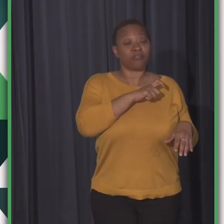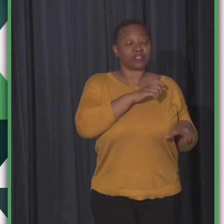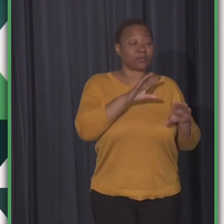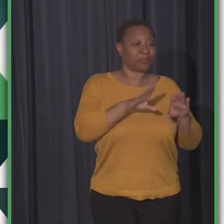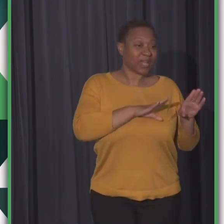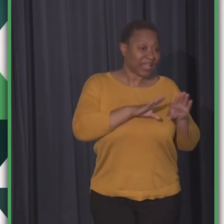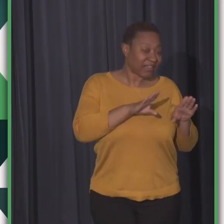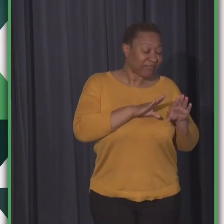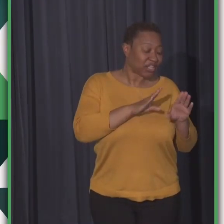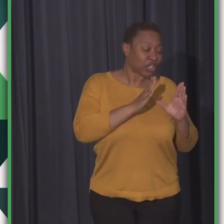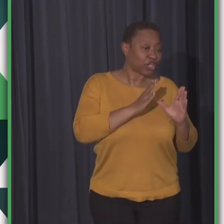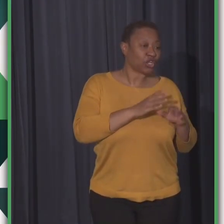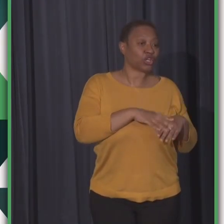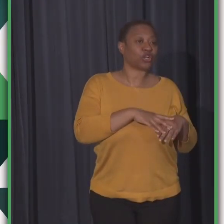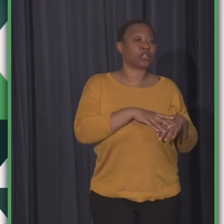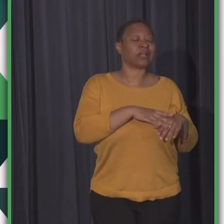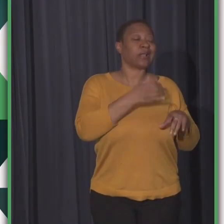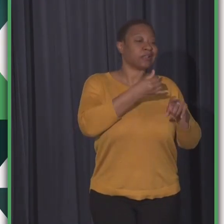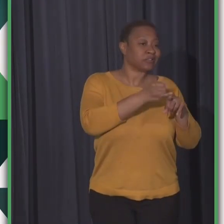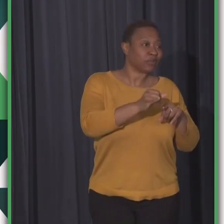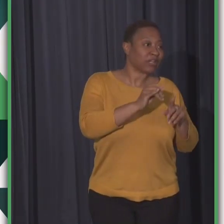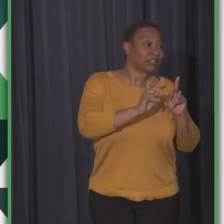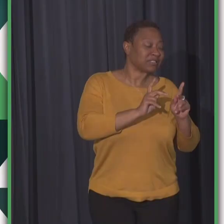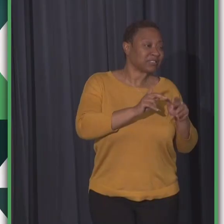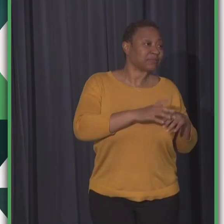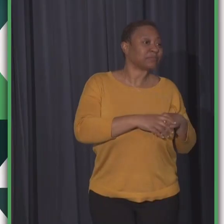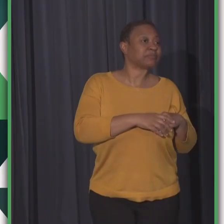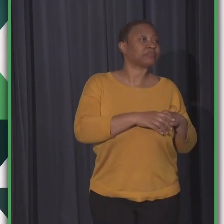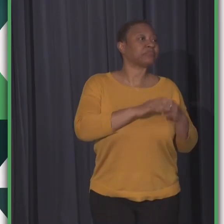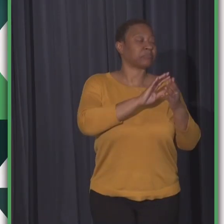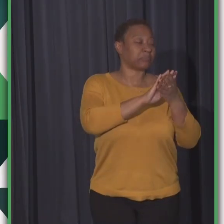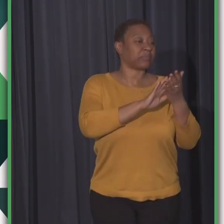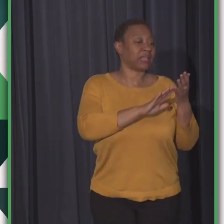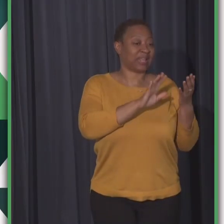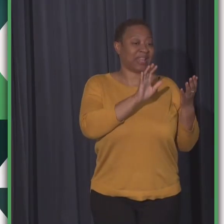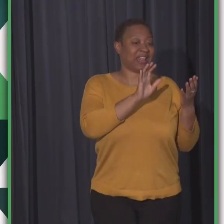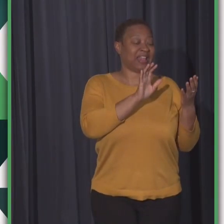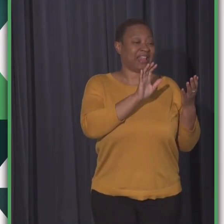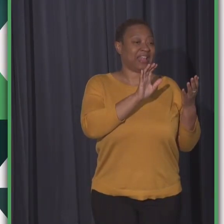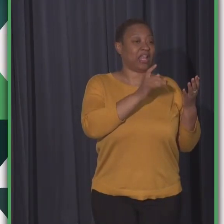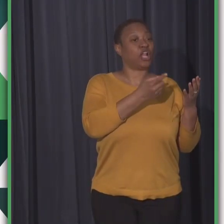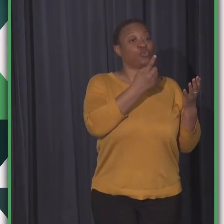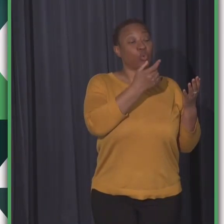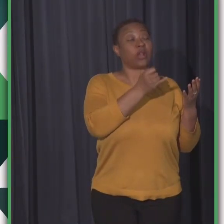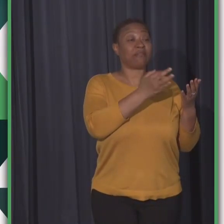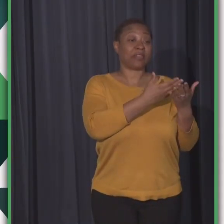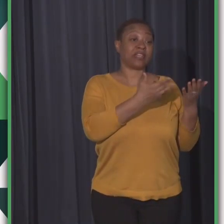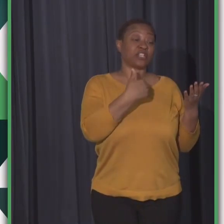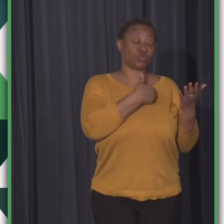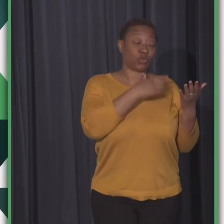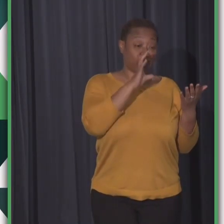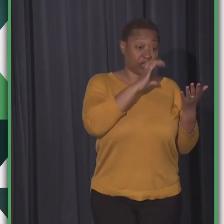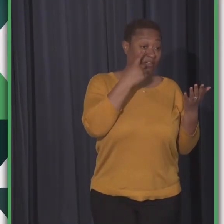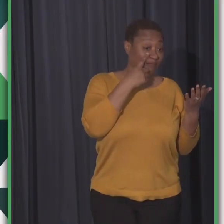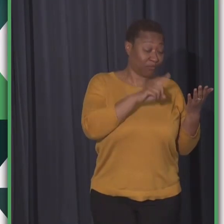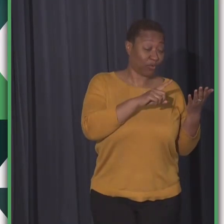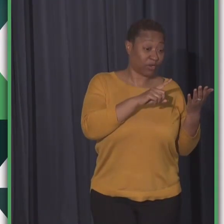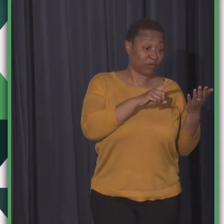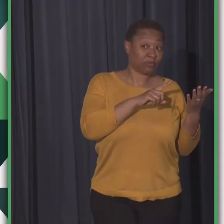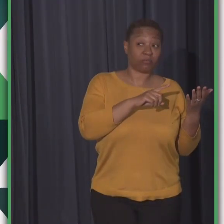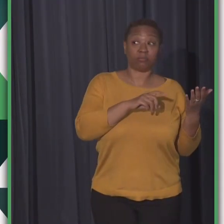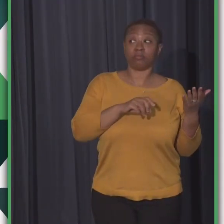are they, swearing at the citizens? Right. So that's what we're looking. That's one of the main things we're looking for.